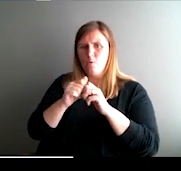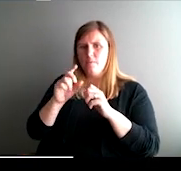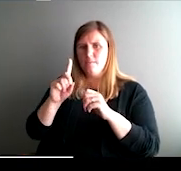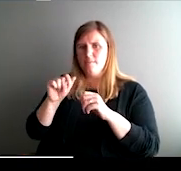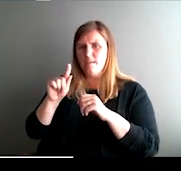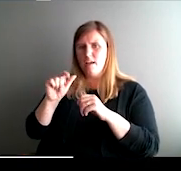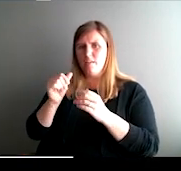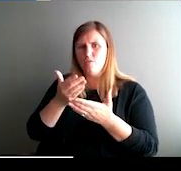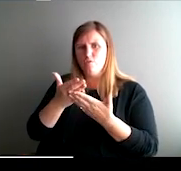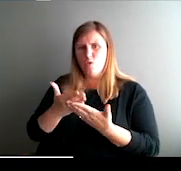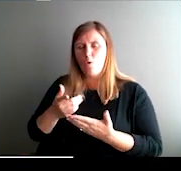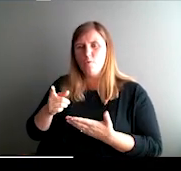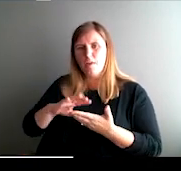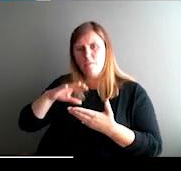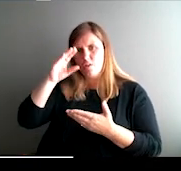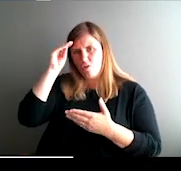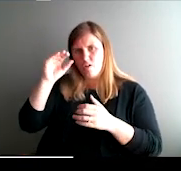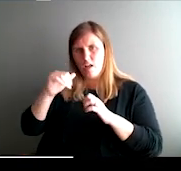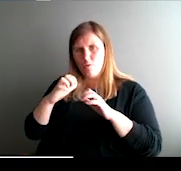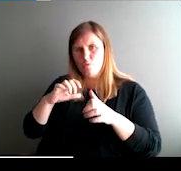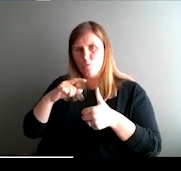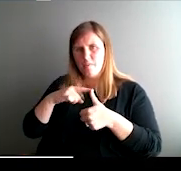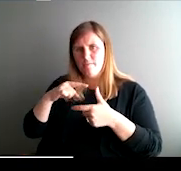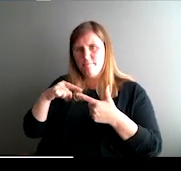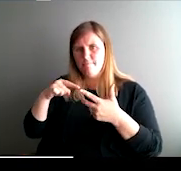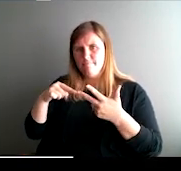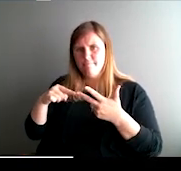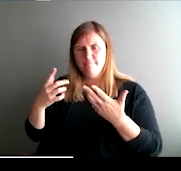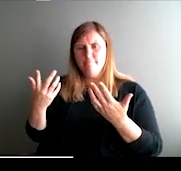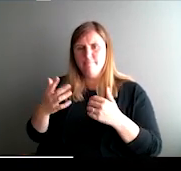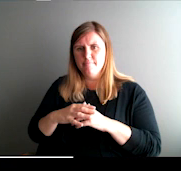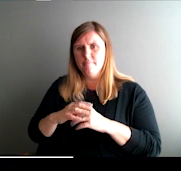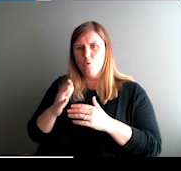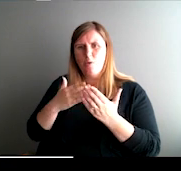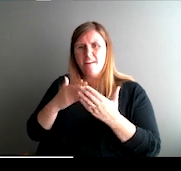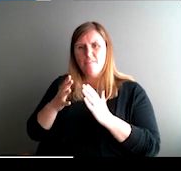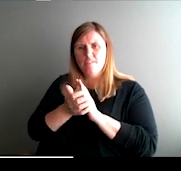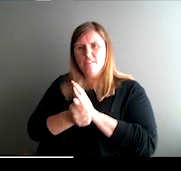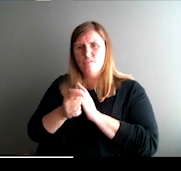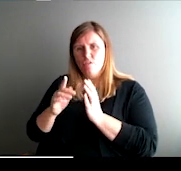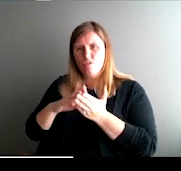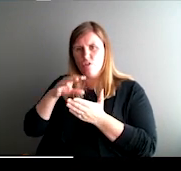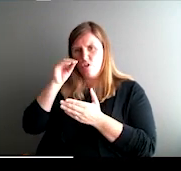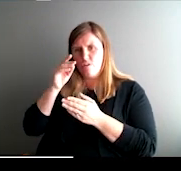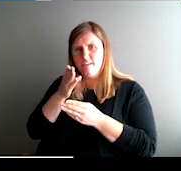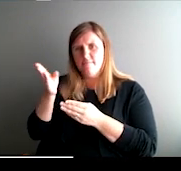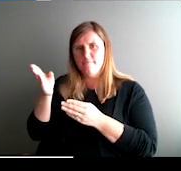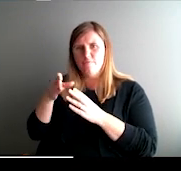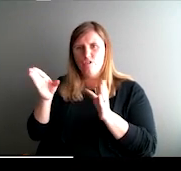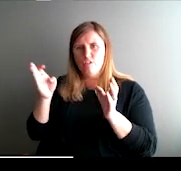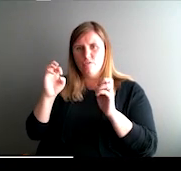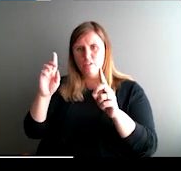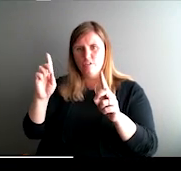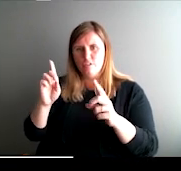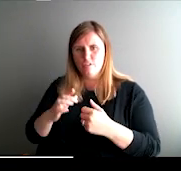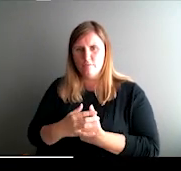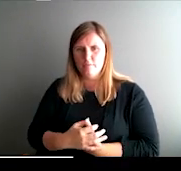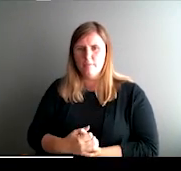that shows, yeah, they've learned to do X, Y, or Z, or whatever the skills that they're learning out in gen ed.